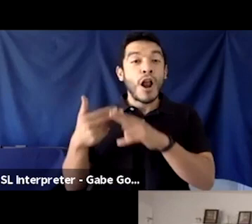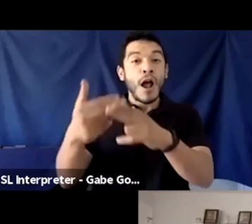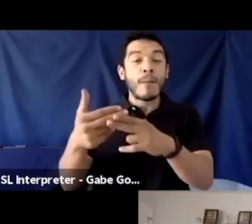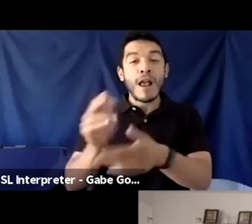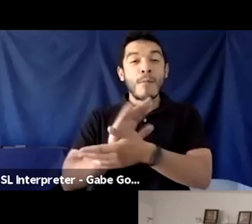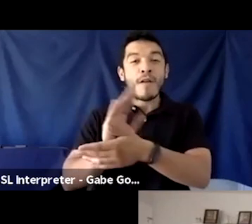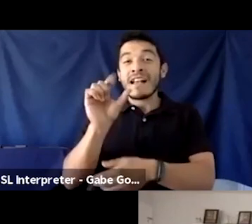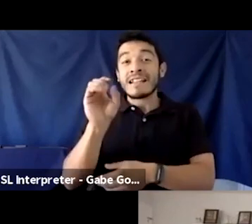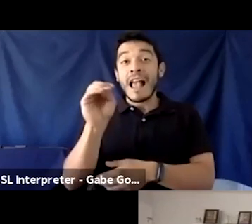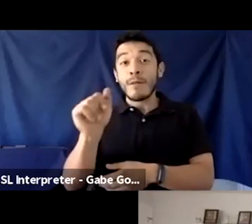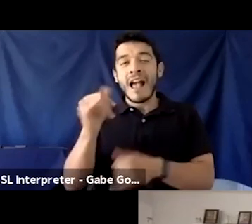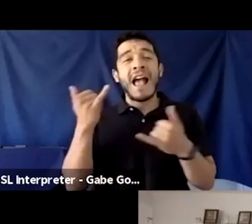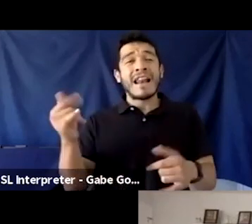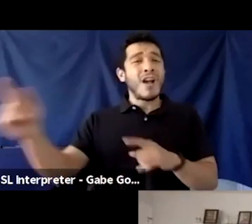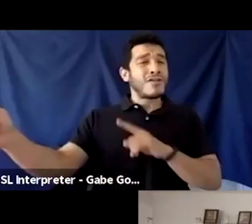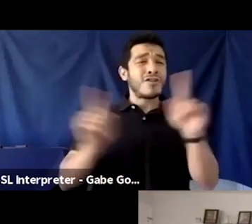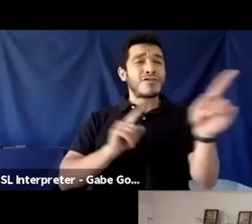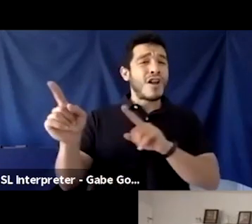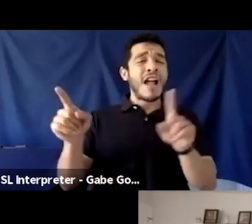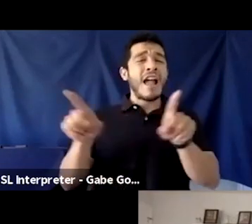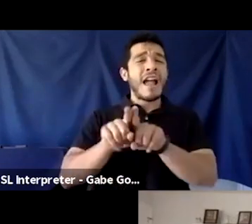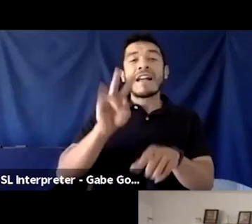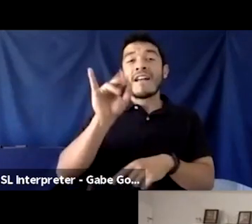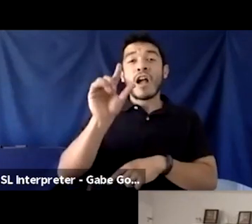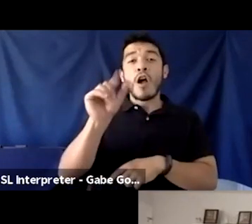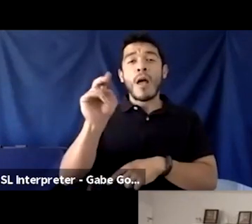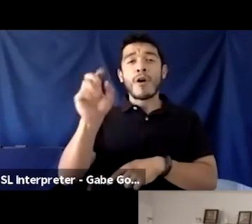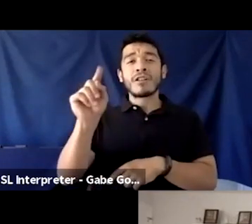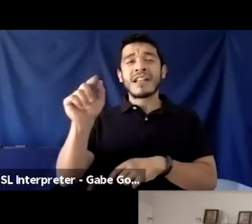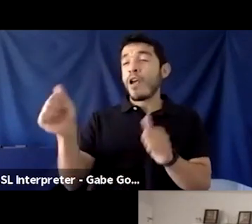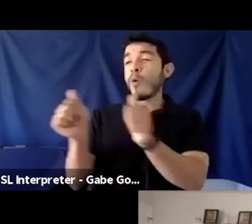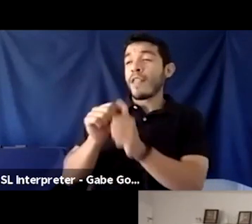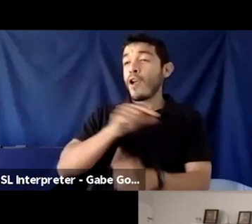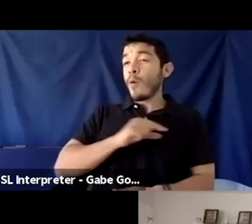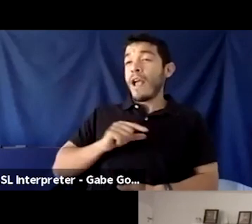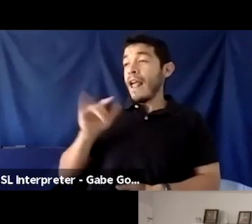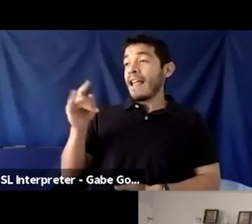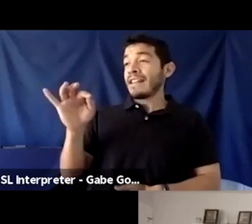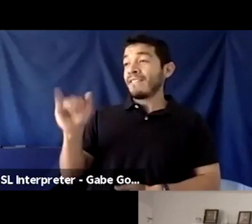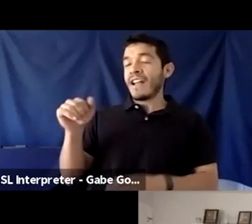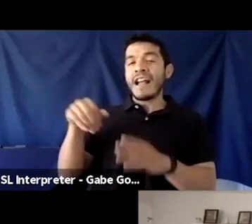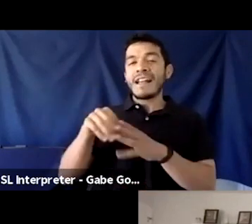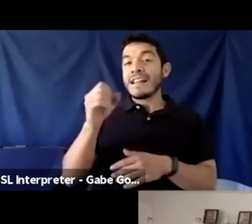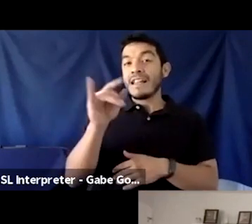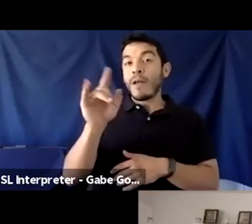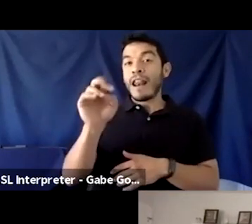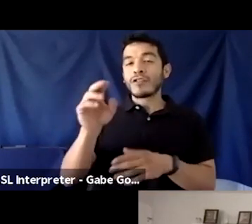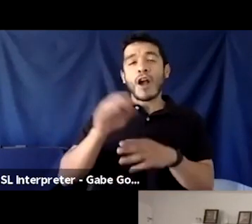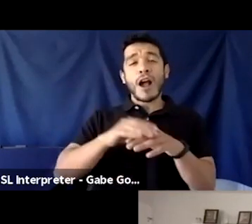starring as Viola Marcet alongside Queen Latifah in the hit show Equalizer on CBS. Please